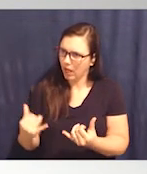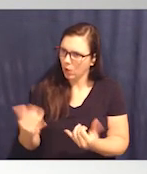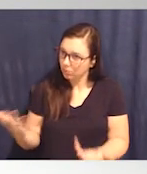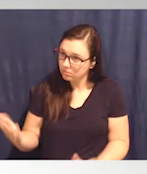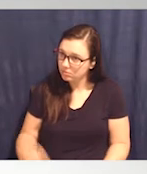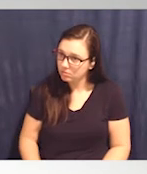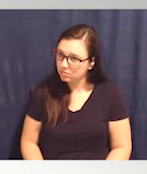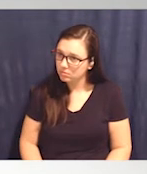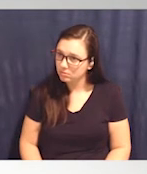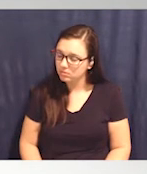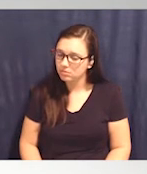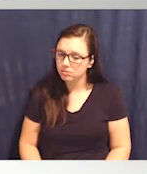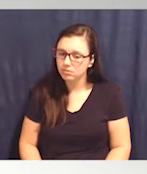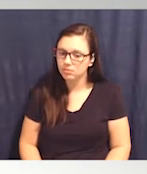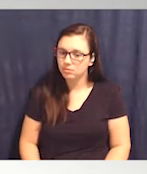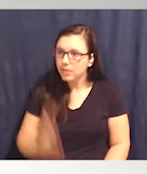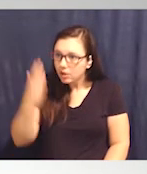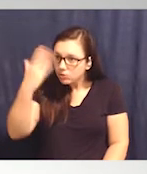your nose.